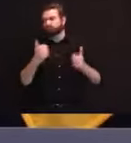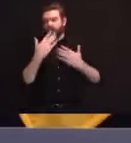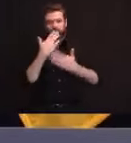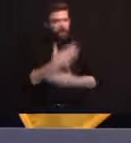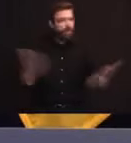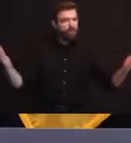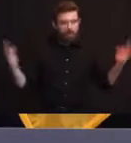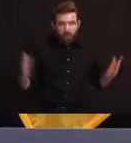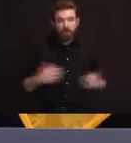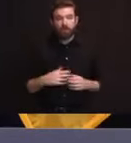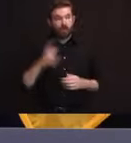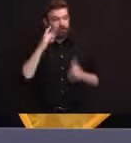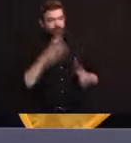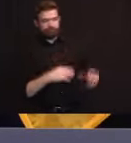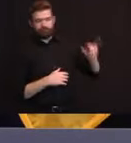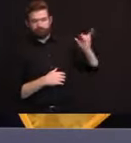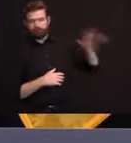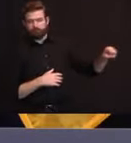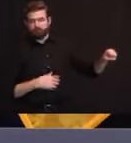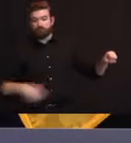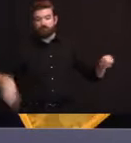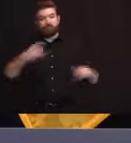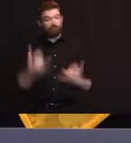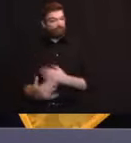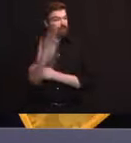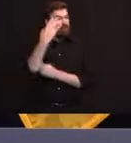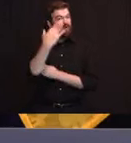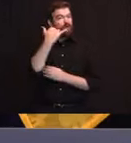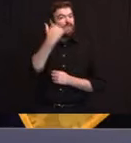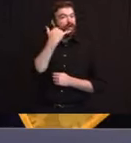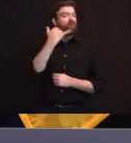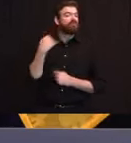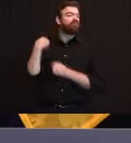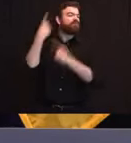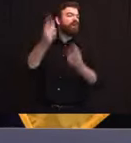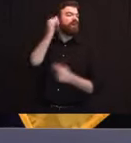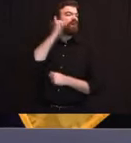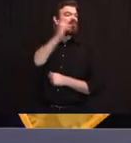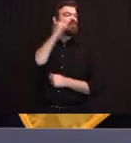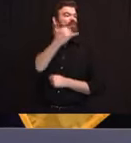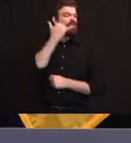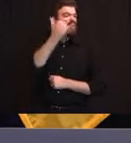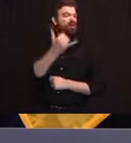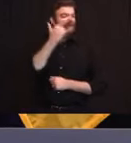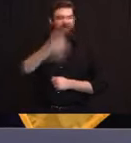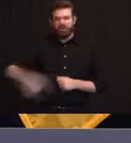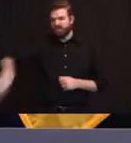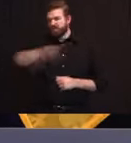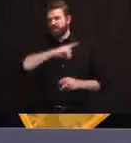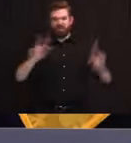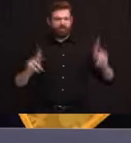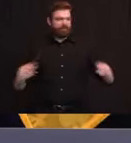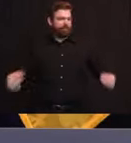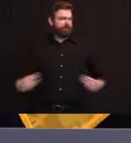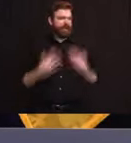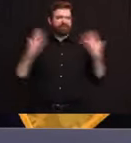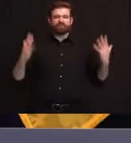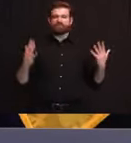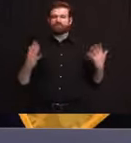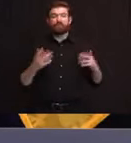for the soul of the state, for the mental health of so many in the state. And Dr. Wilson and his wife, the First Lady, have